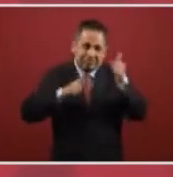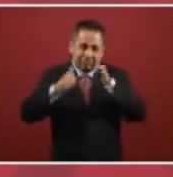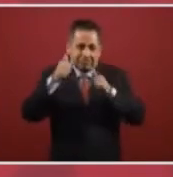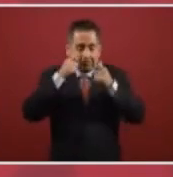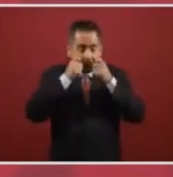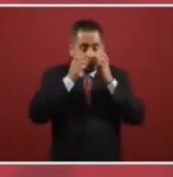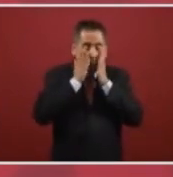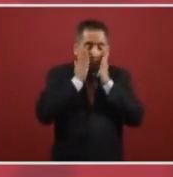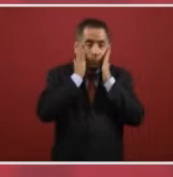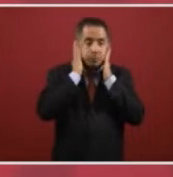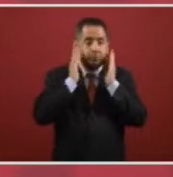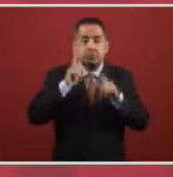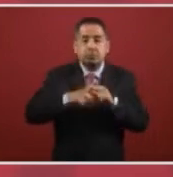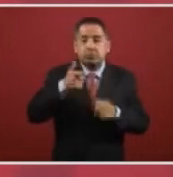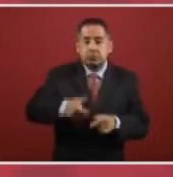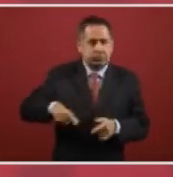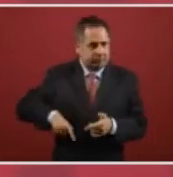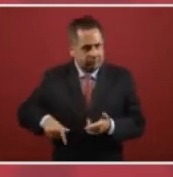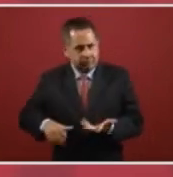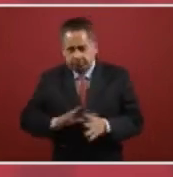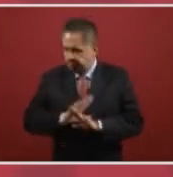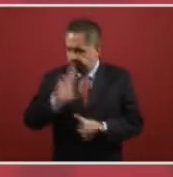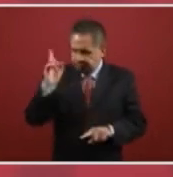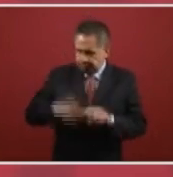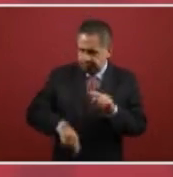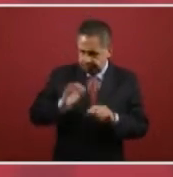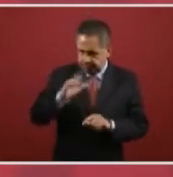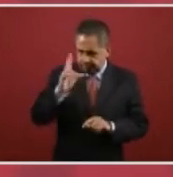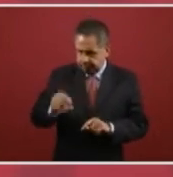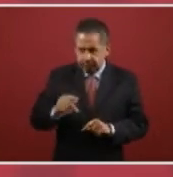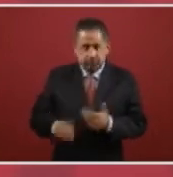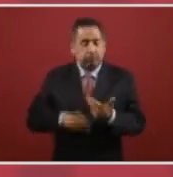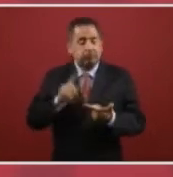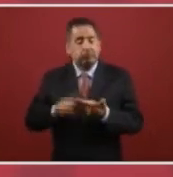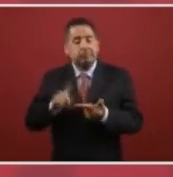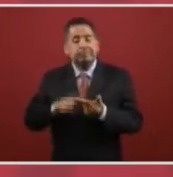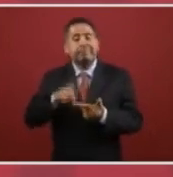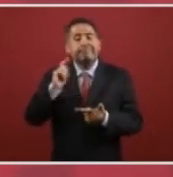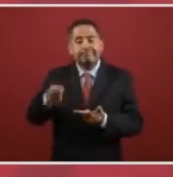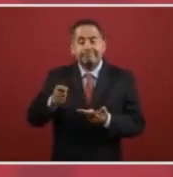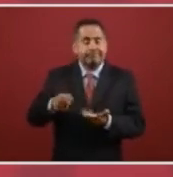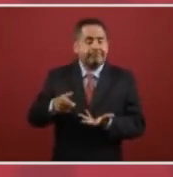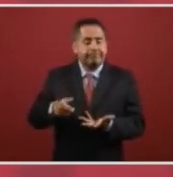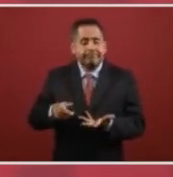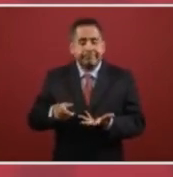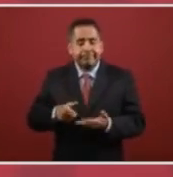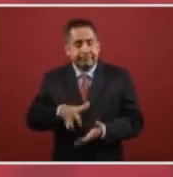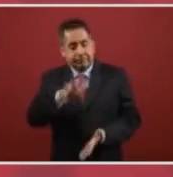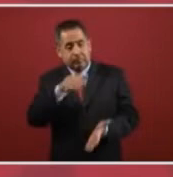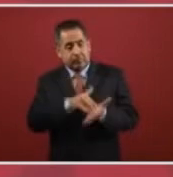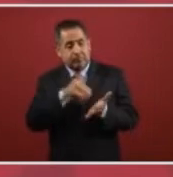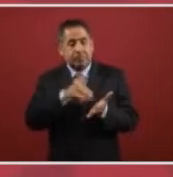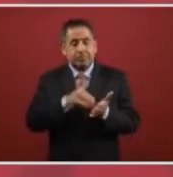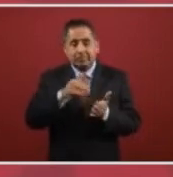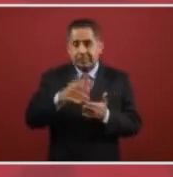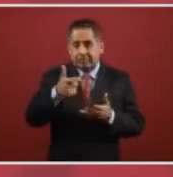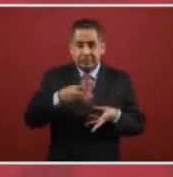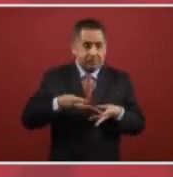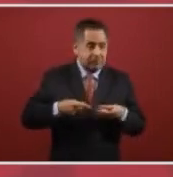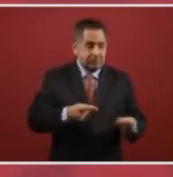faces at the expense of the people? Is it austerity that we don't